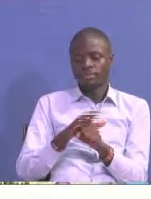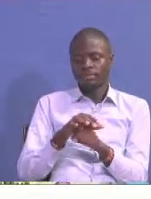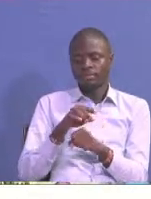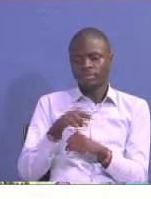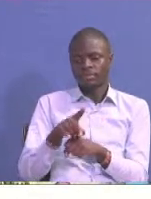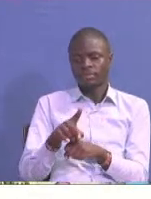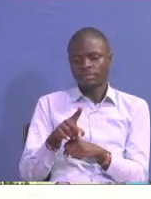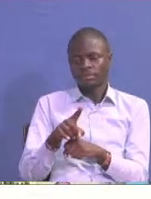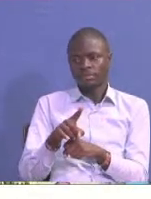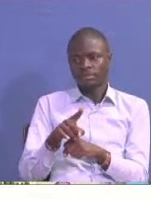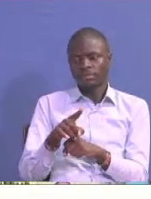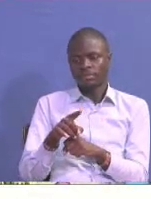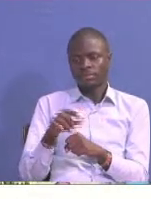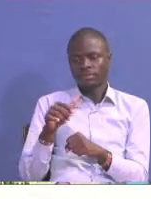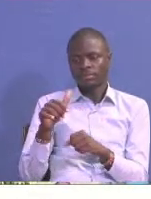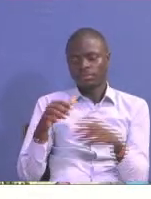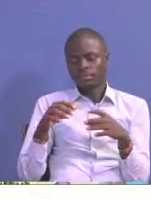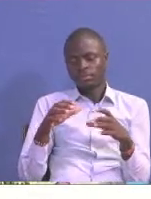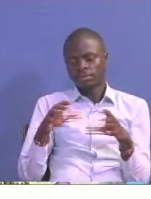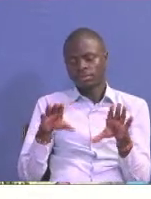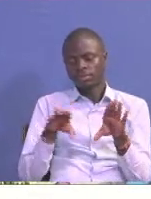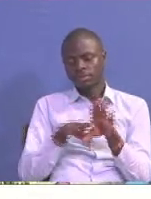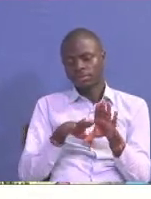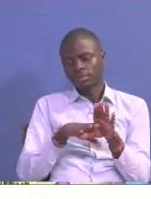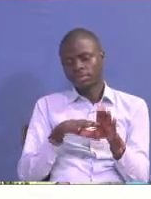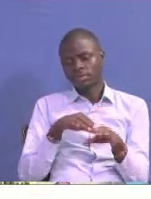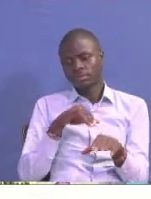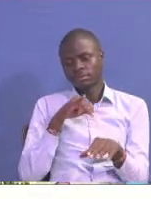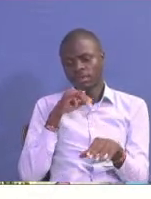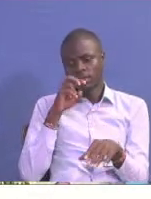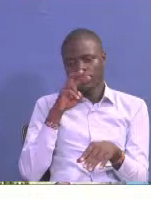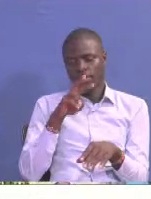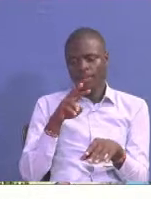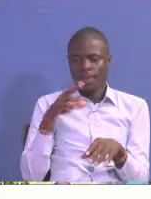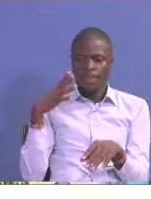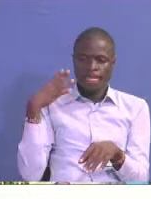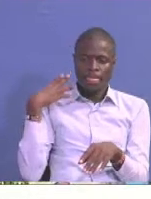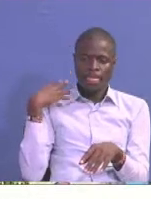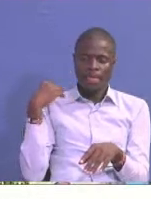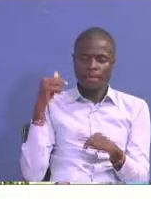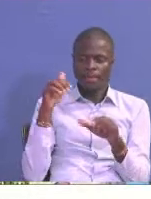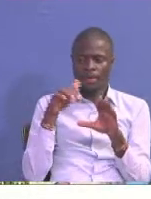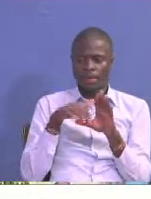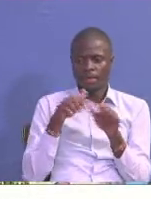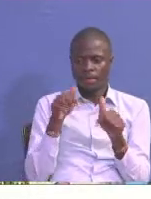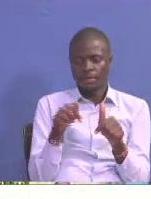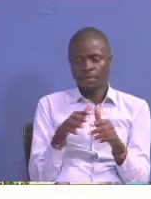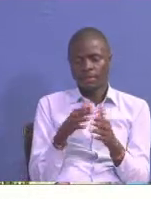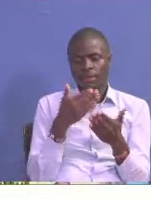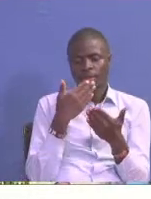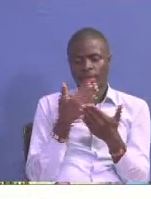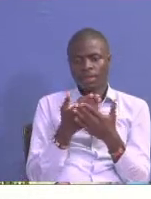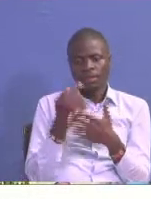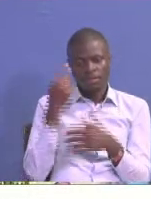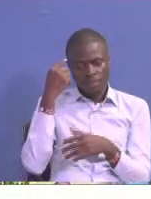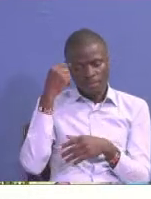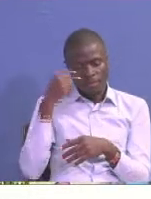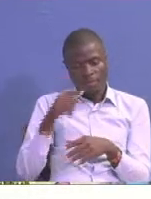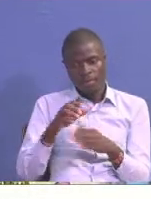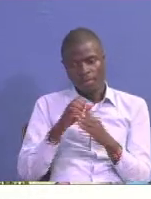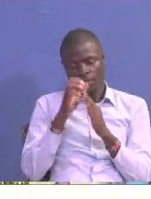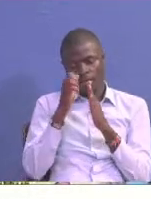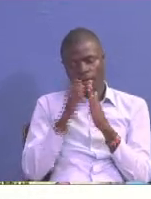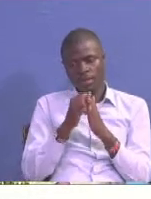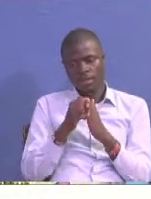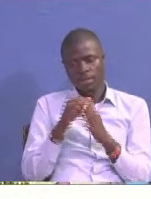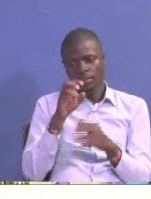your fellow council members, I see a number of them in here. We thank you for your leadership and